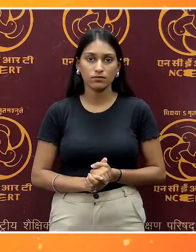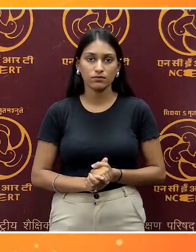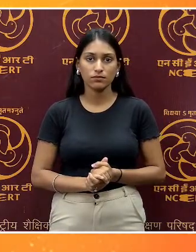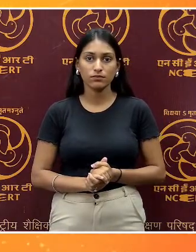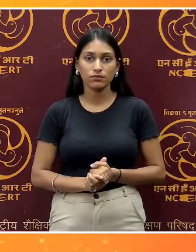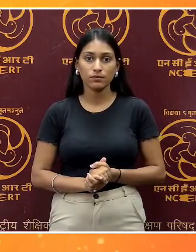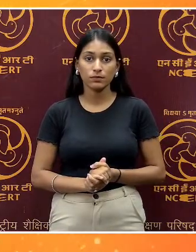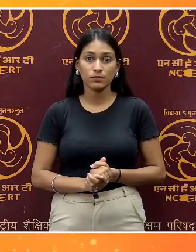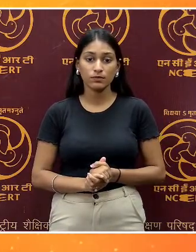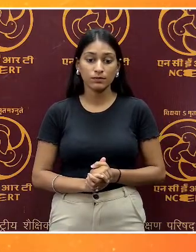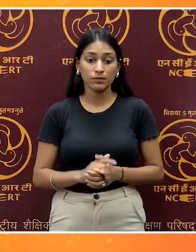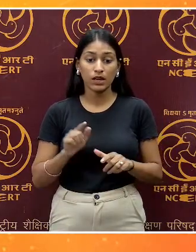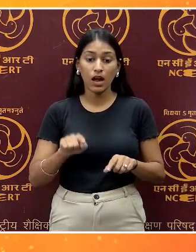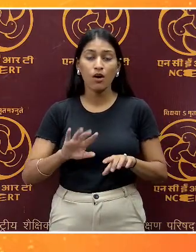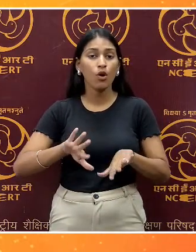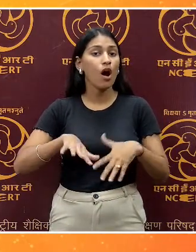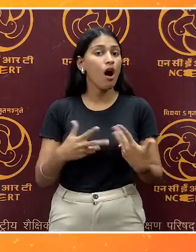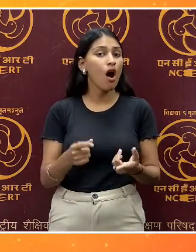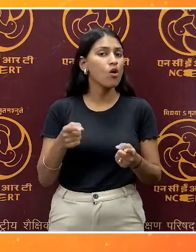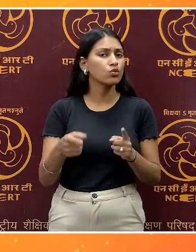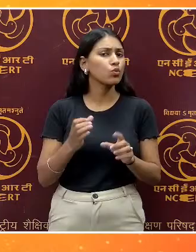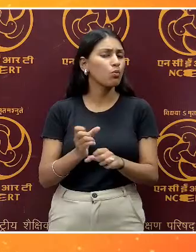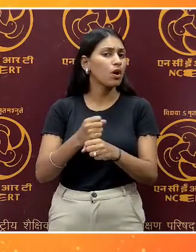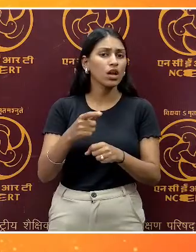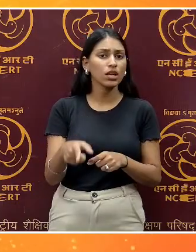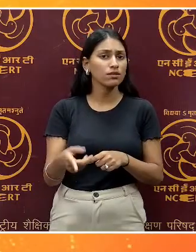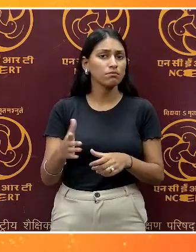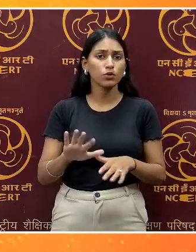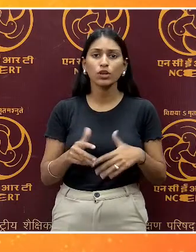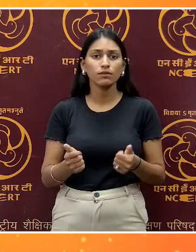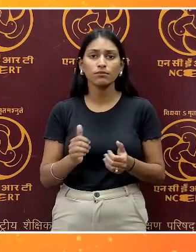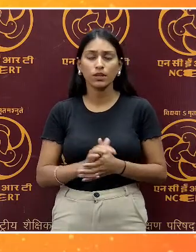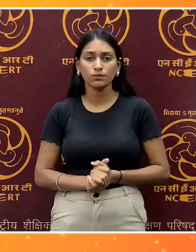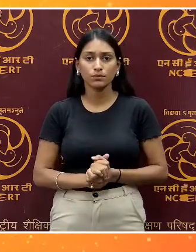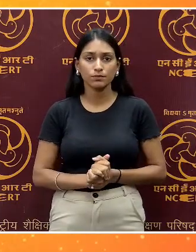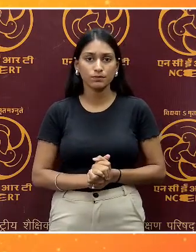Now, how to subtract the vectors, that also we will discuss.